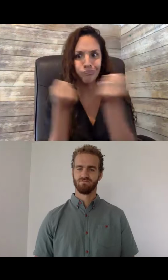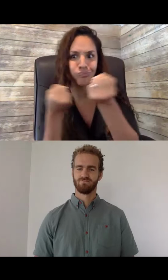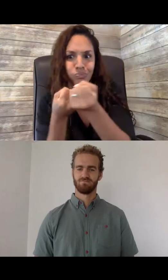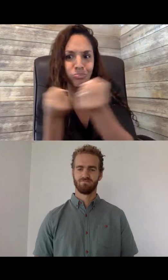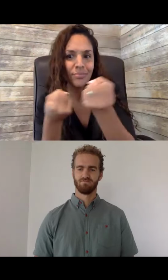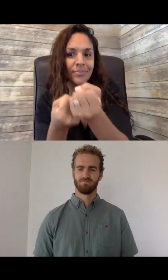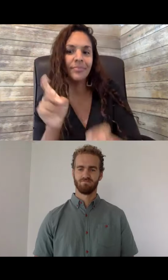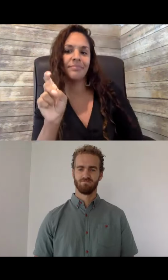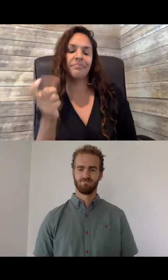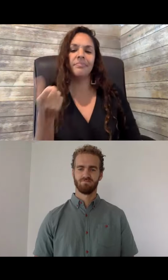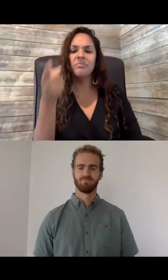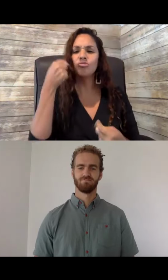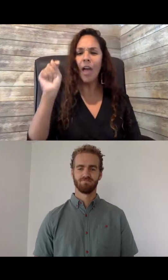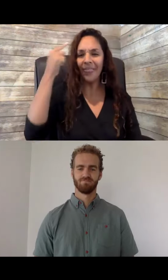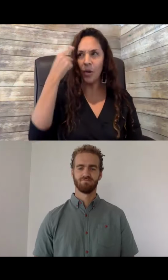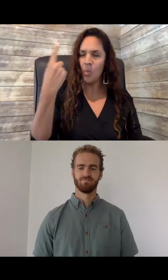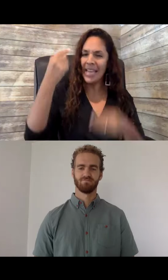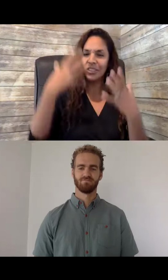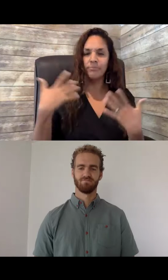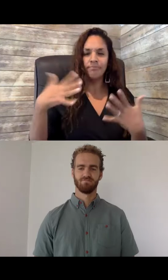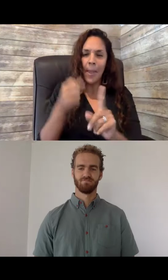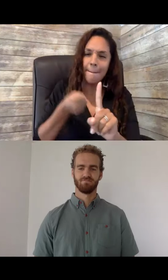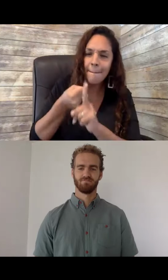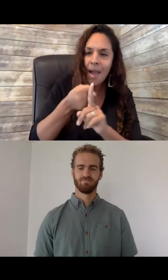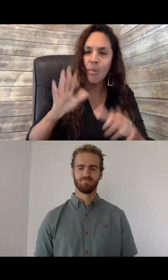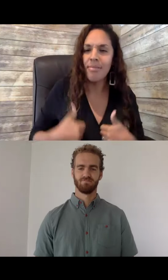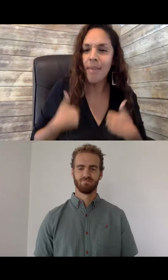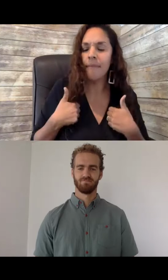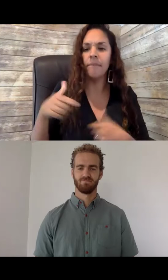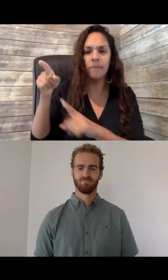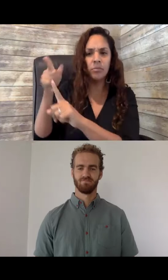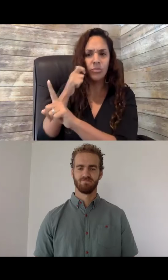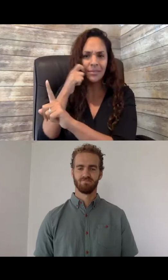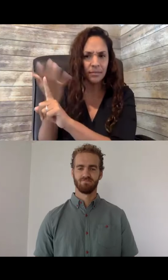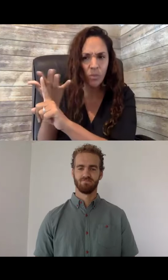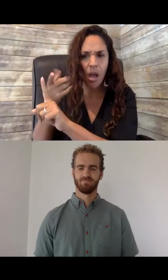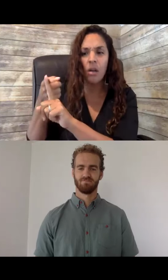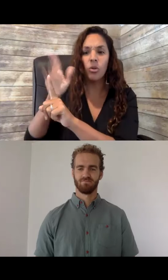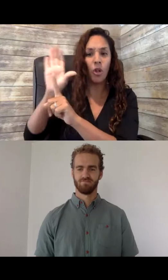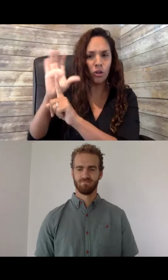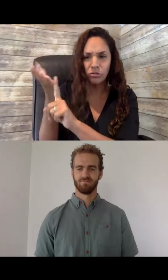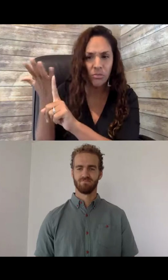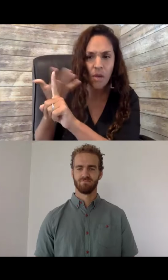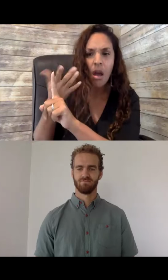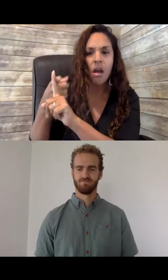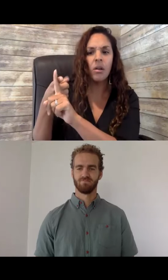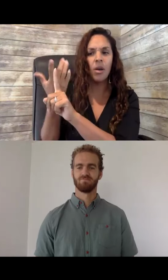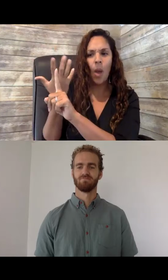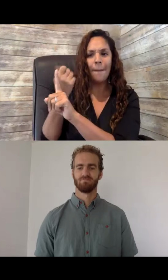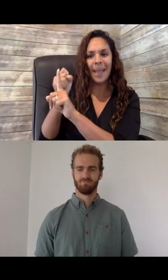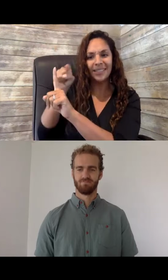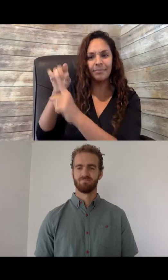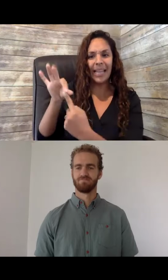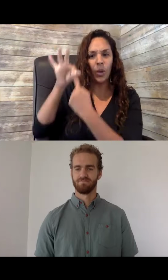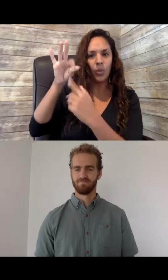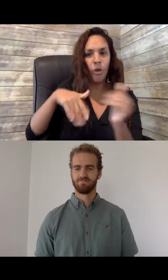were limited or weren't able to achieve? Think of one teacher that really had a huge impact on your life. What race, what